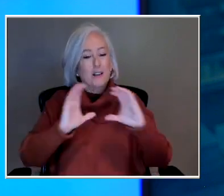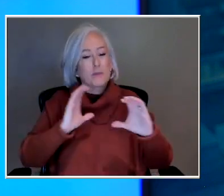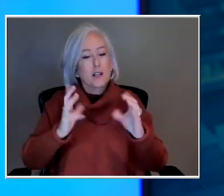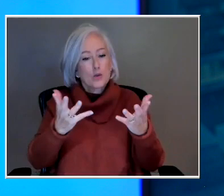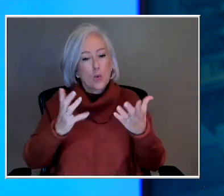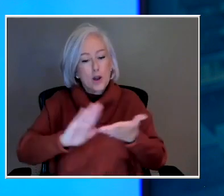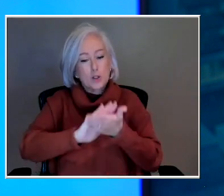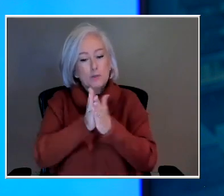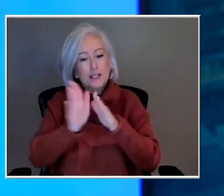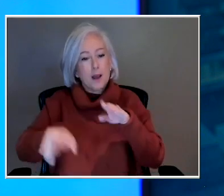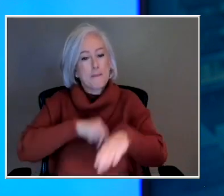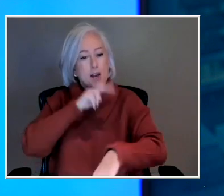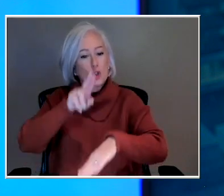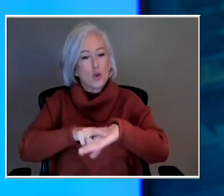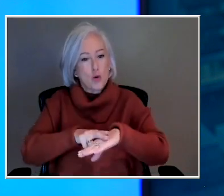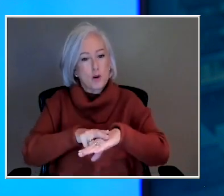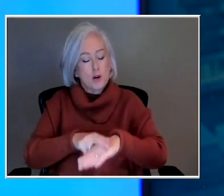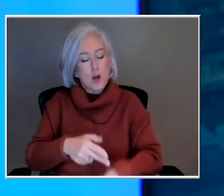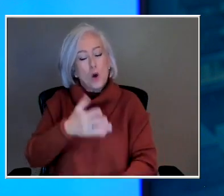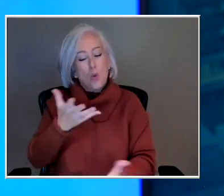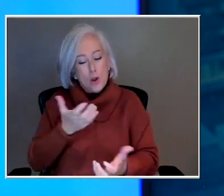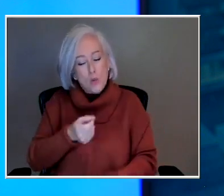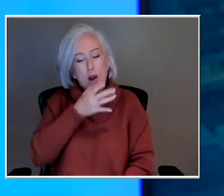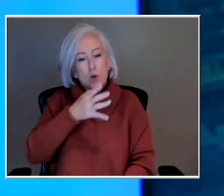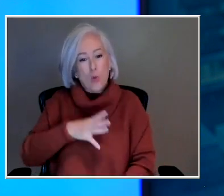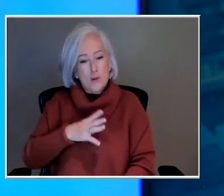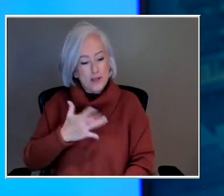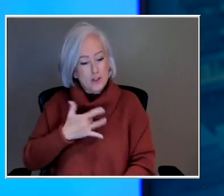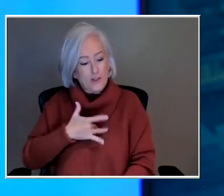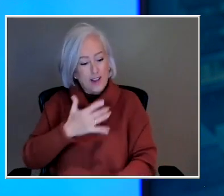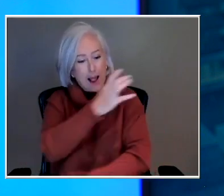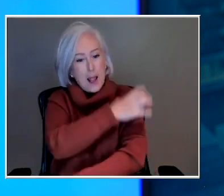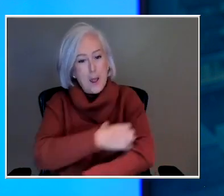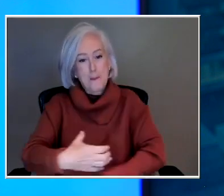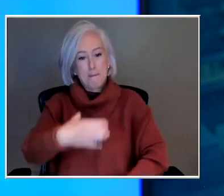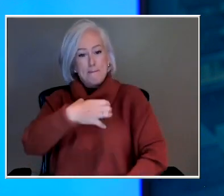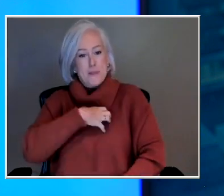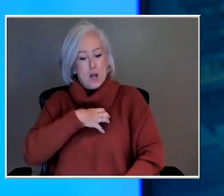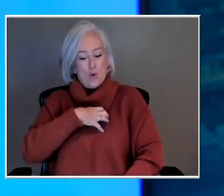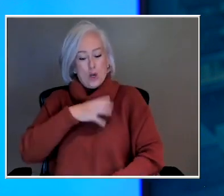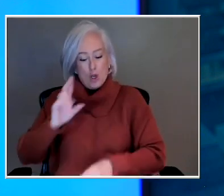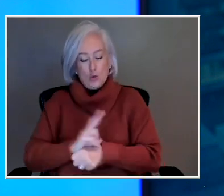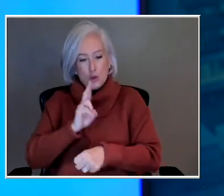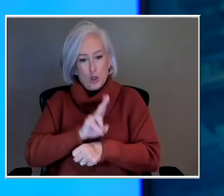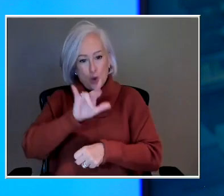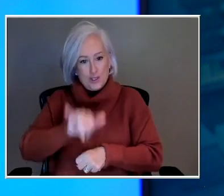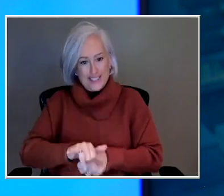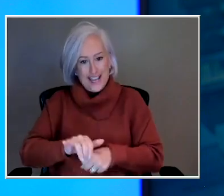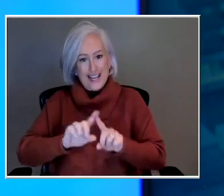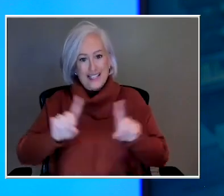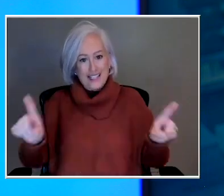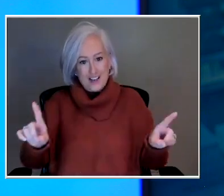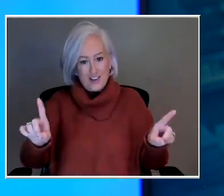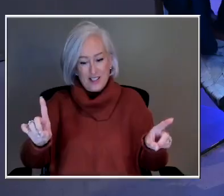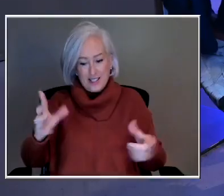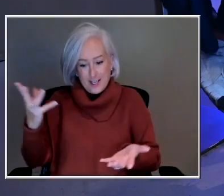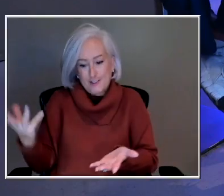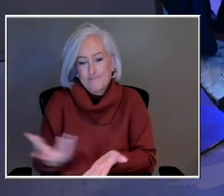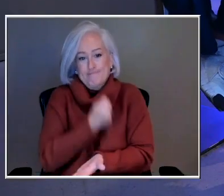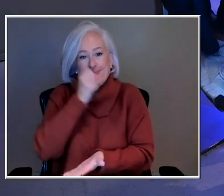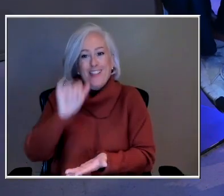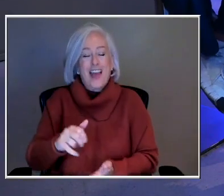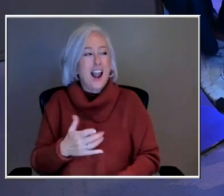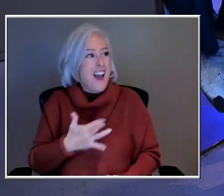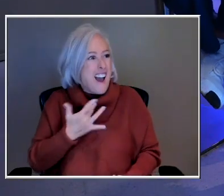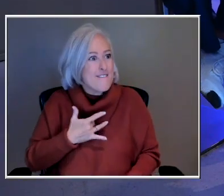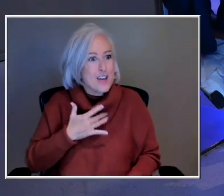empowered about those differences and utilize them and harness them towards their total potential. I can feel your passion. I am very passionate. Sit and just